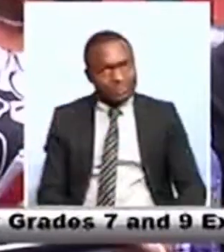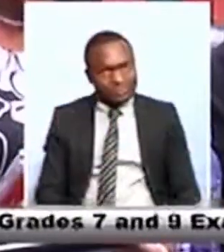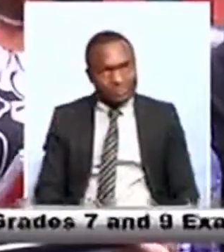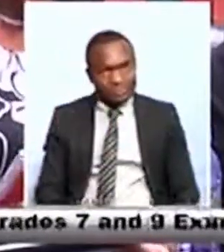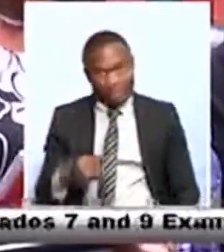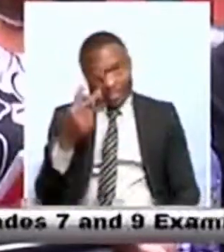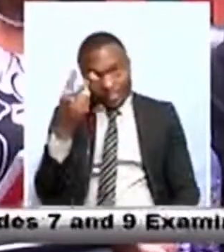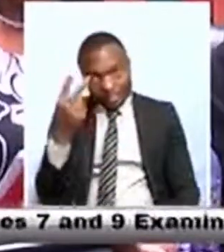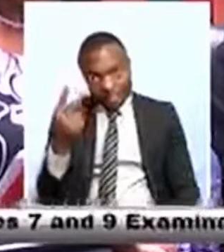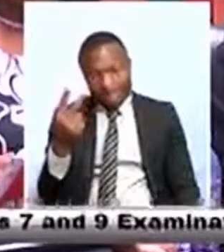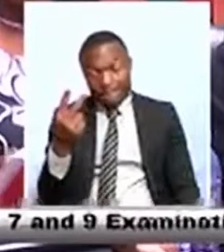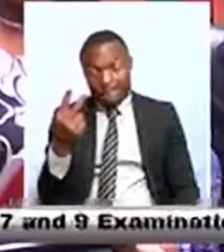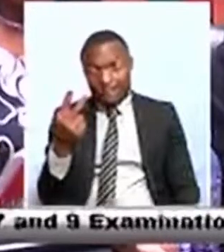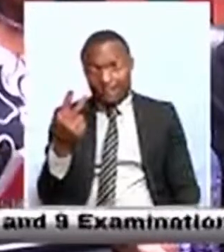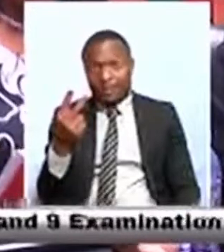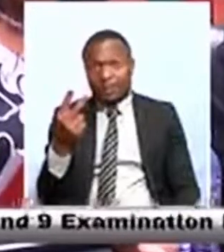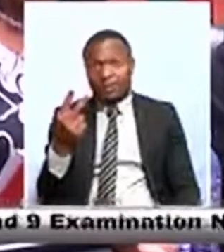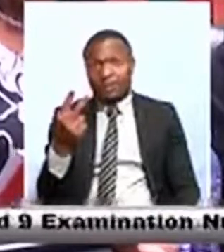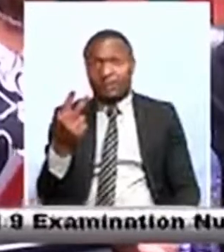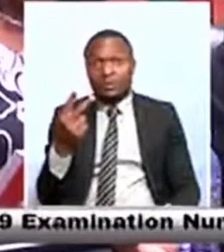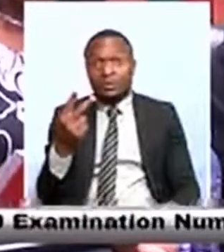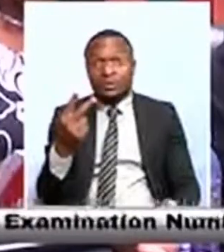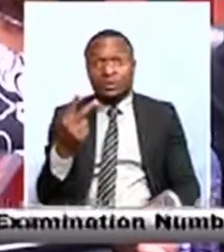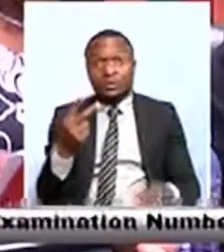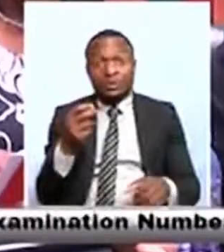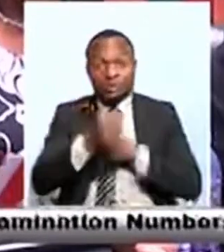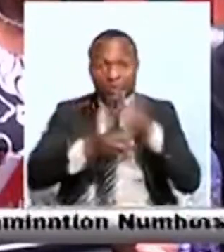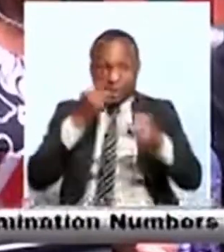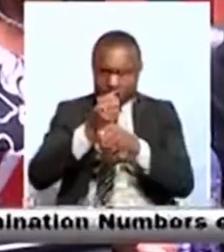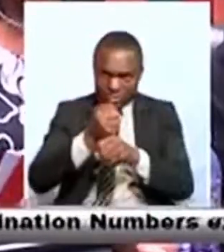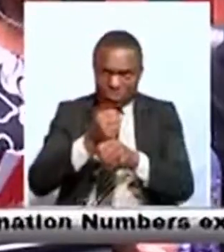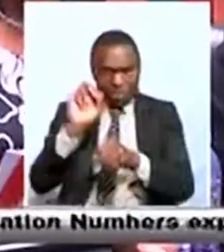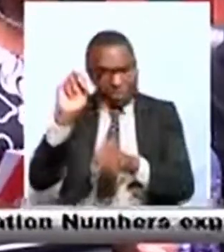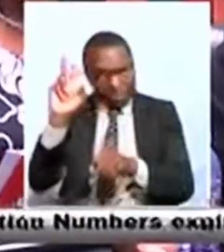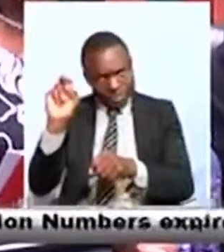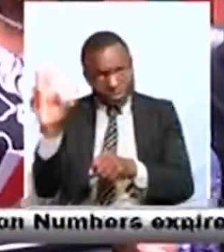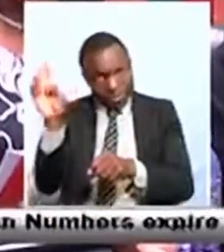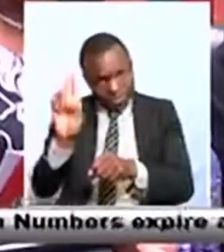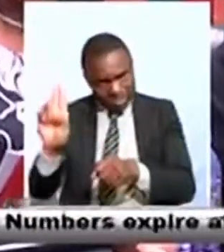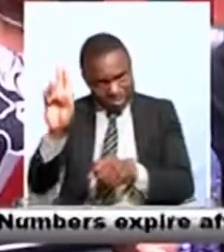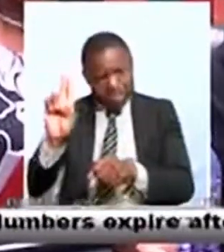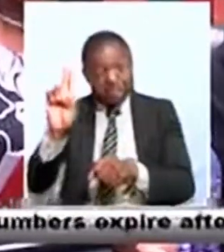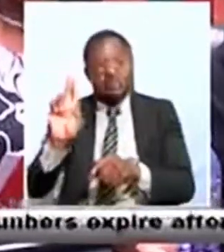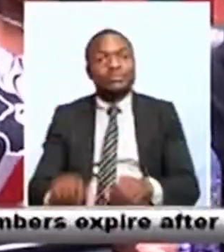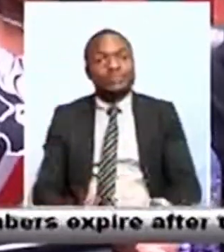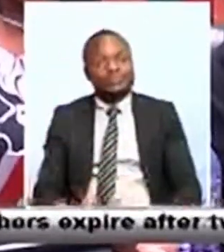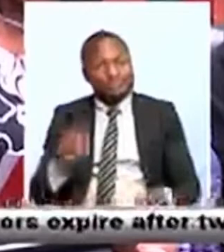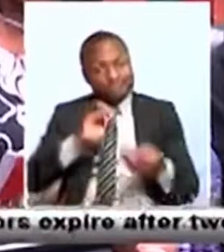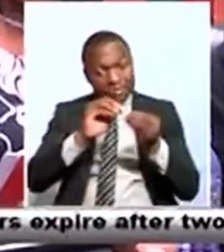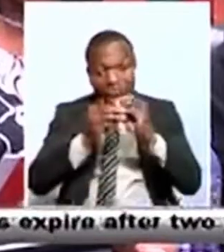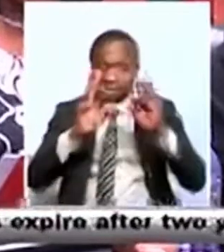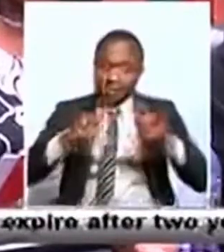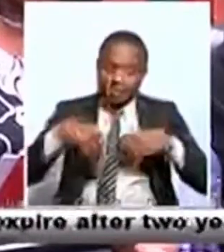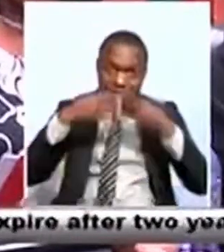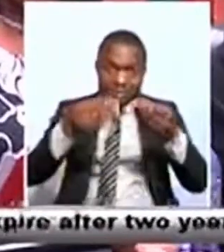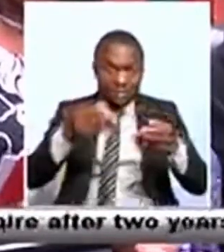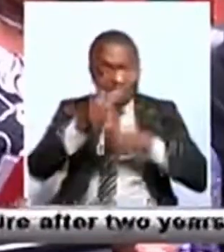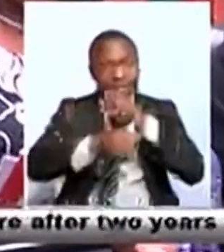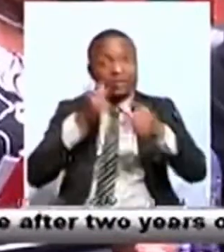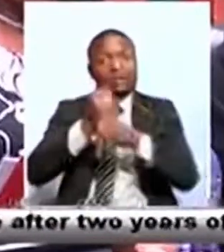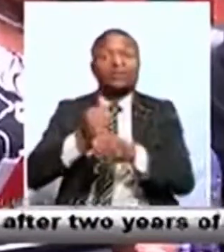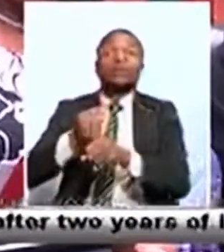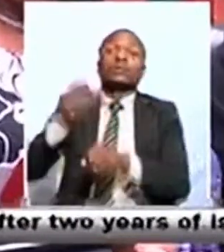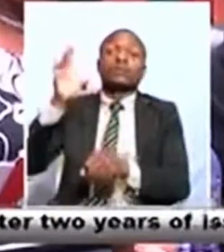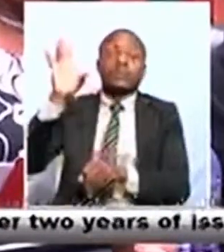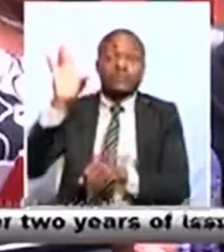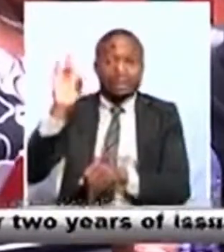2. School certificates, that's grade 12 internal candidates, use either the number issued in grade 7 and